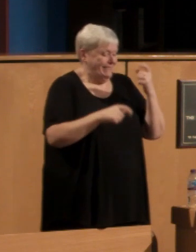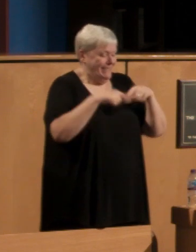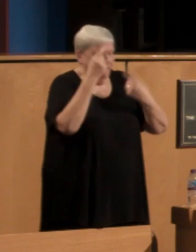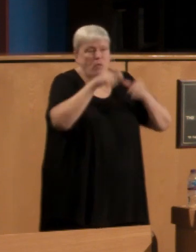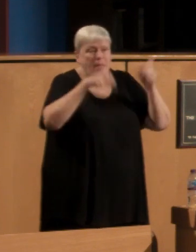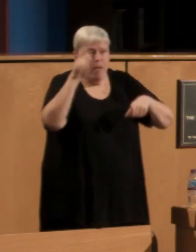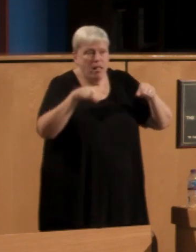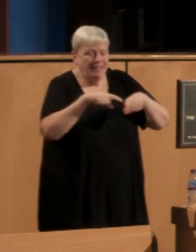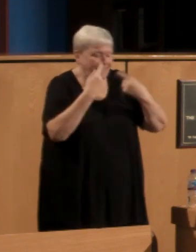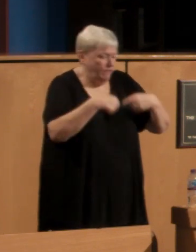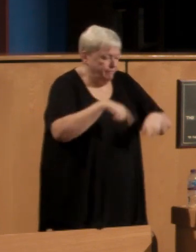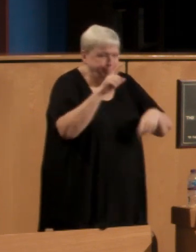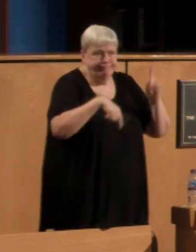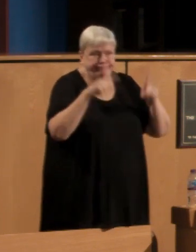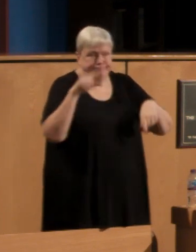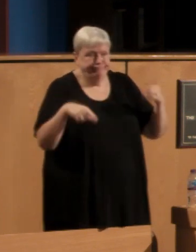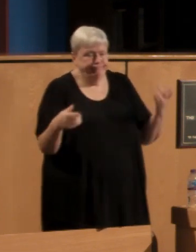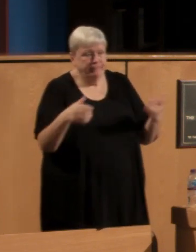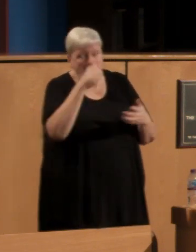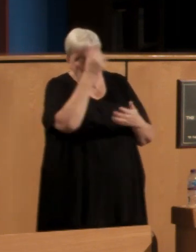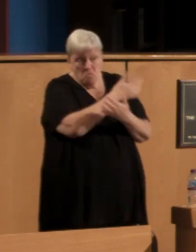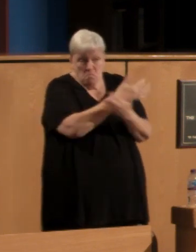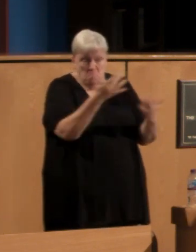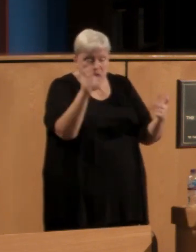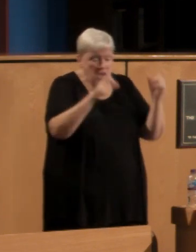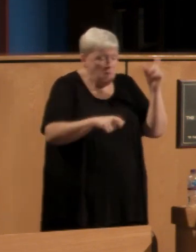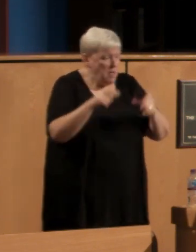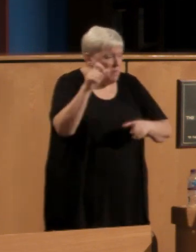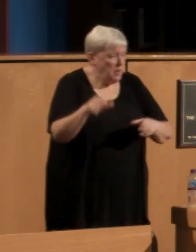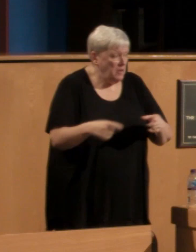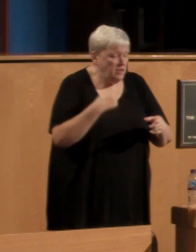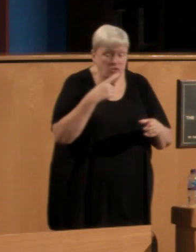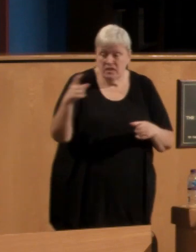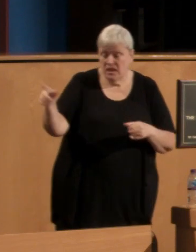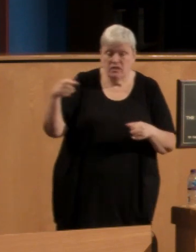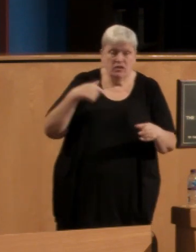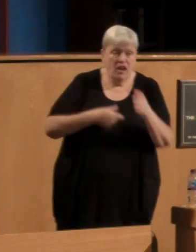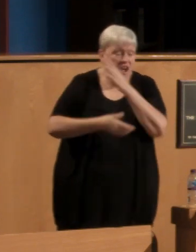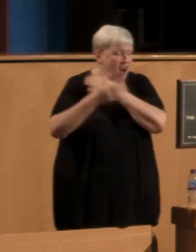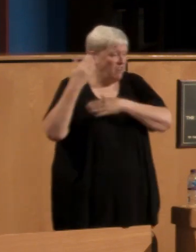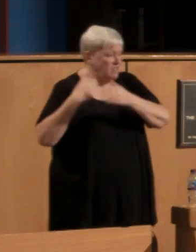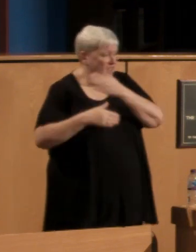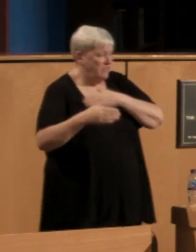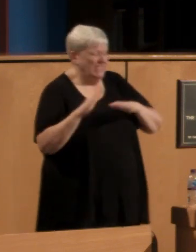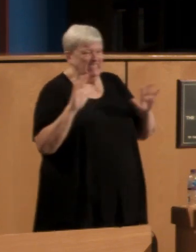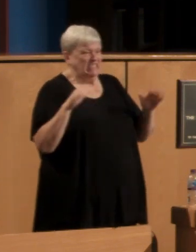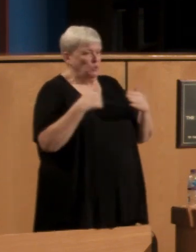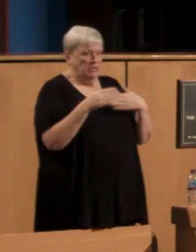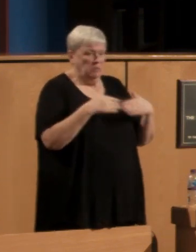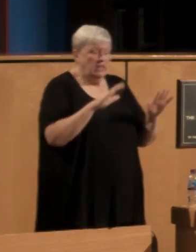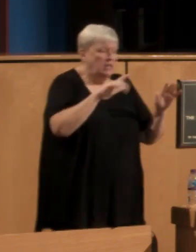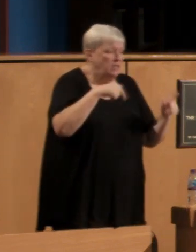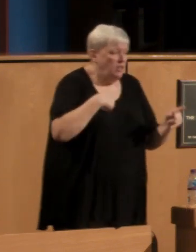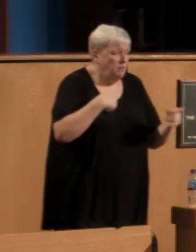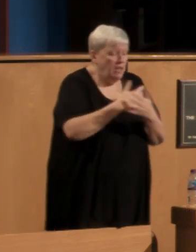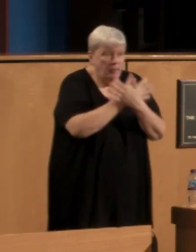I know a lot of people who, you said, Magnus Archives couldn't deal with it. I know a lot of people who